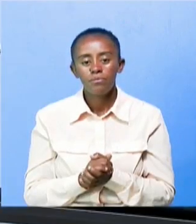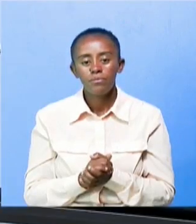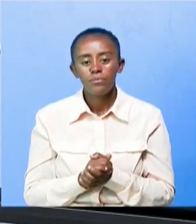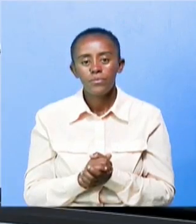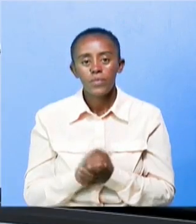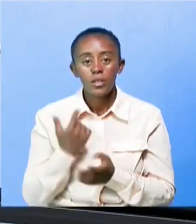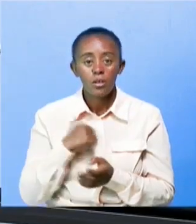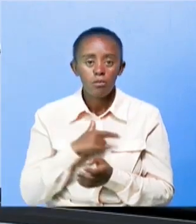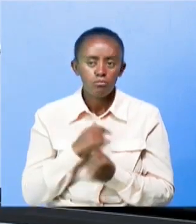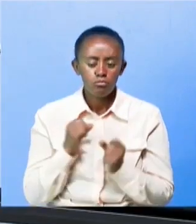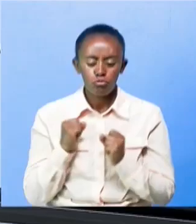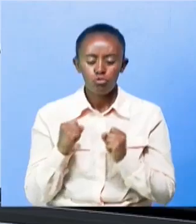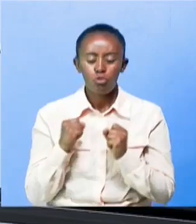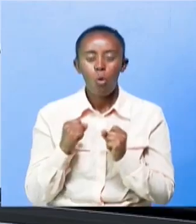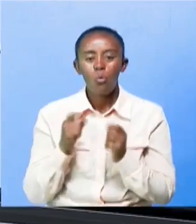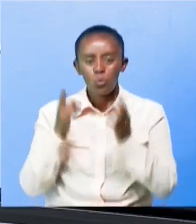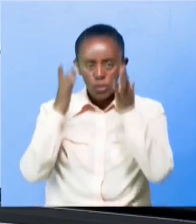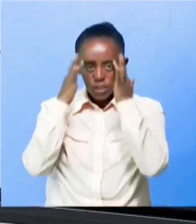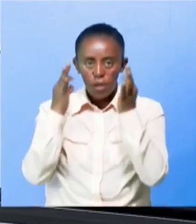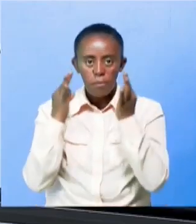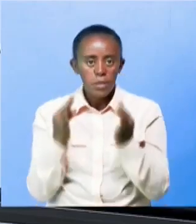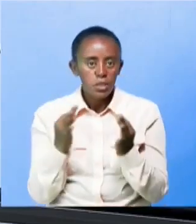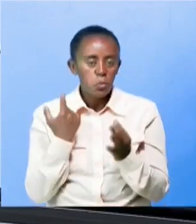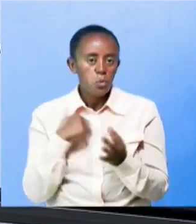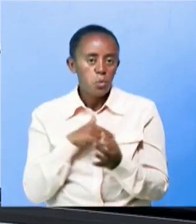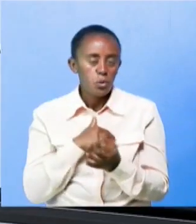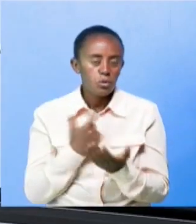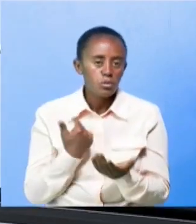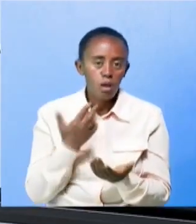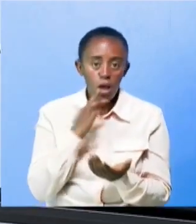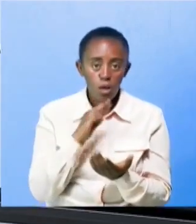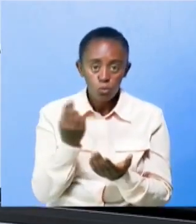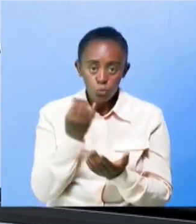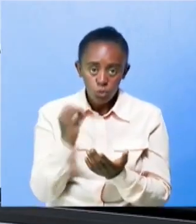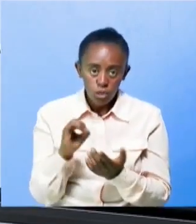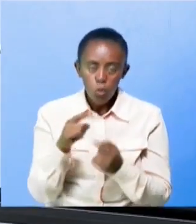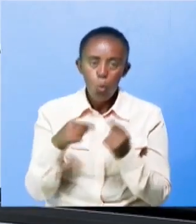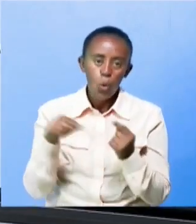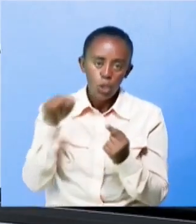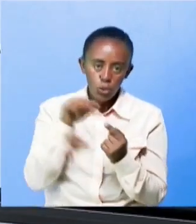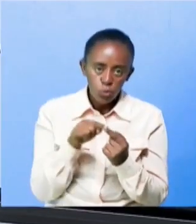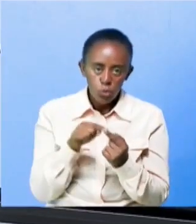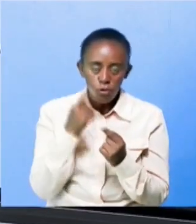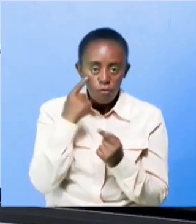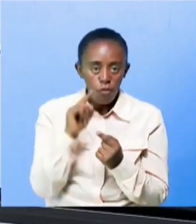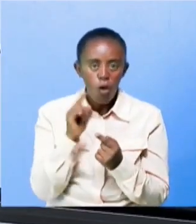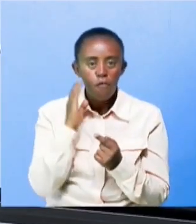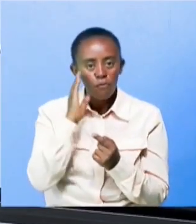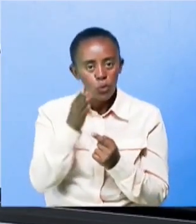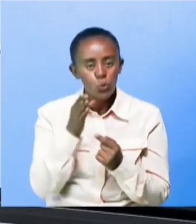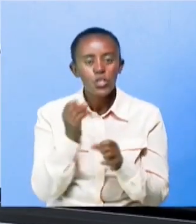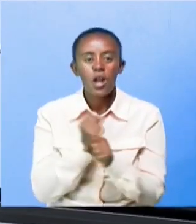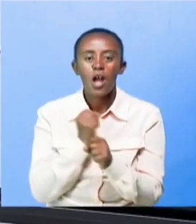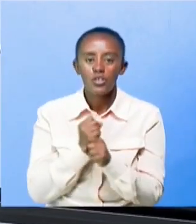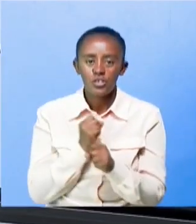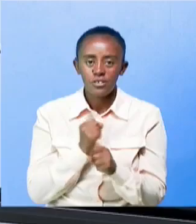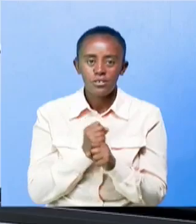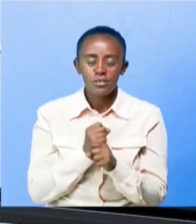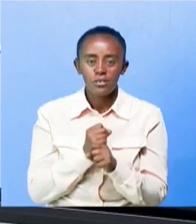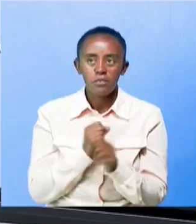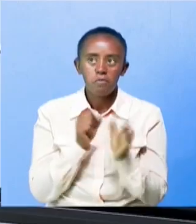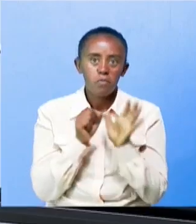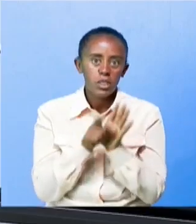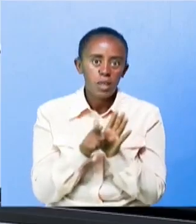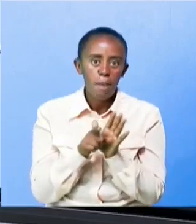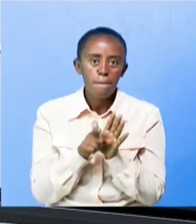We have strong determination when we are using going to for future actions. For